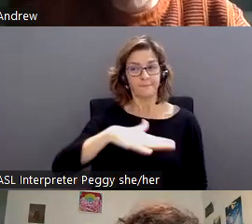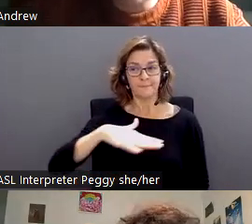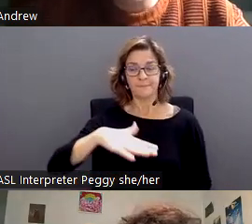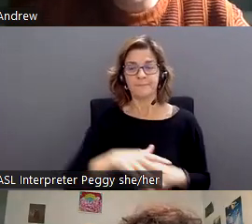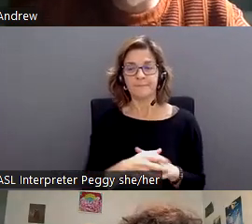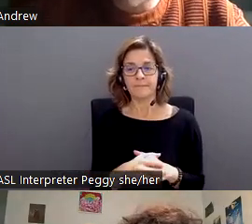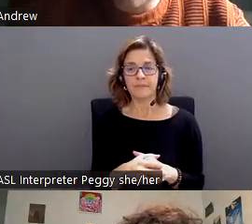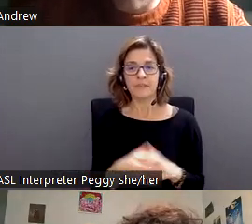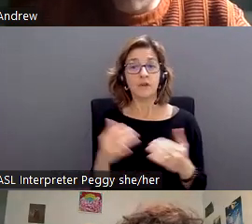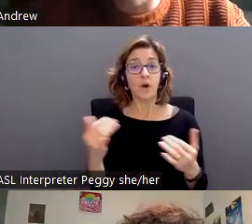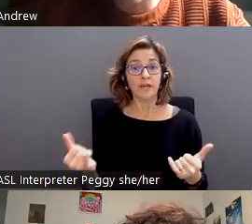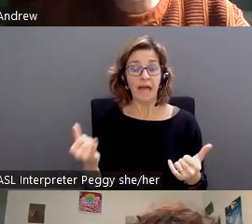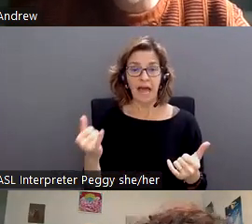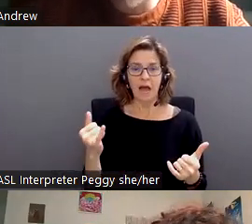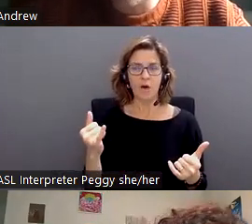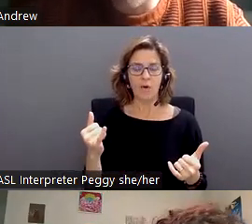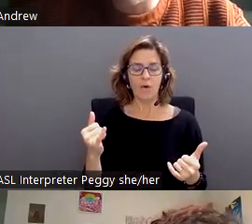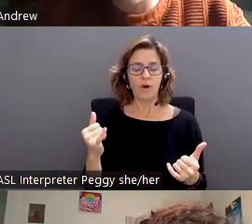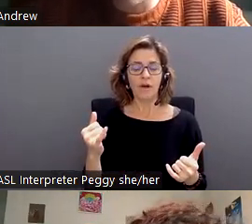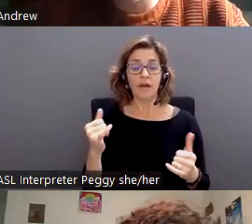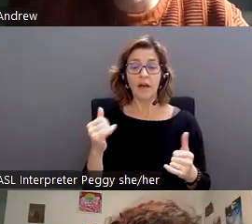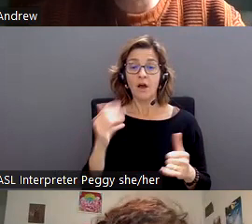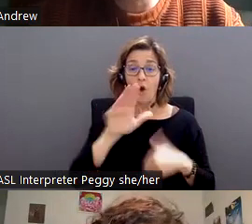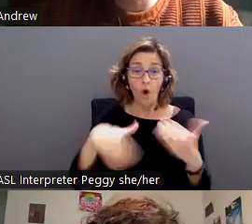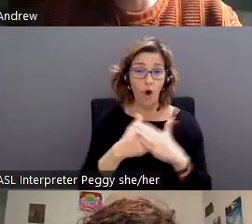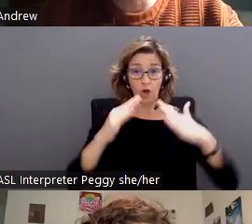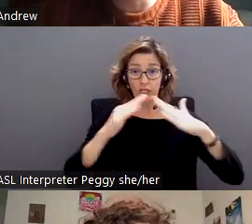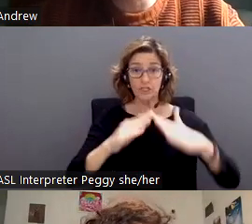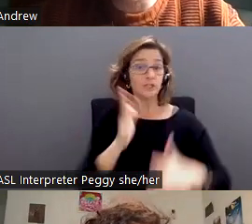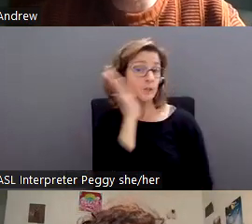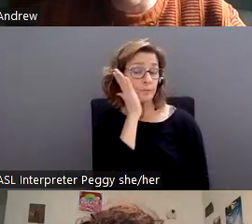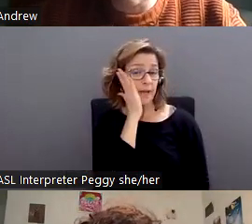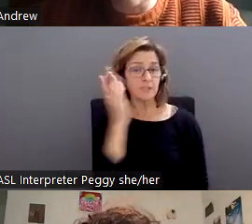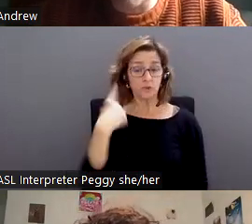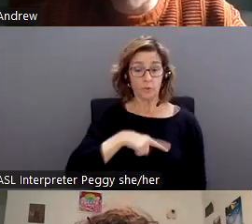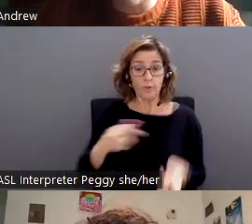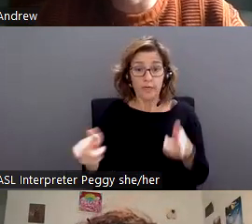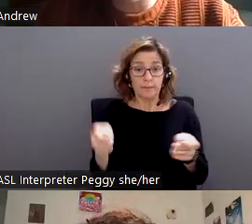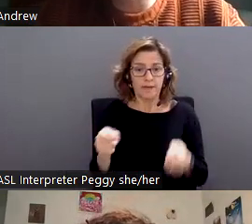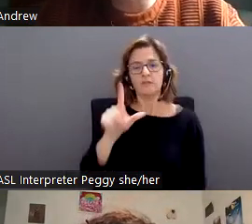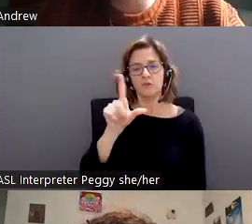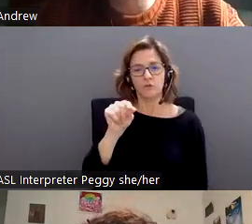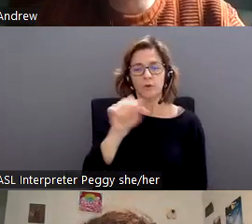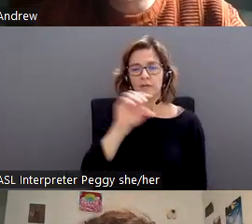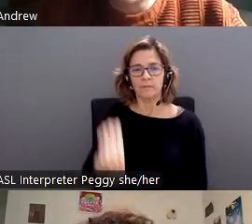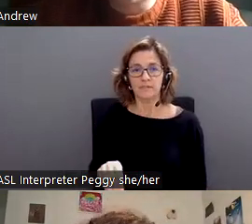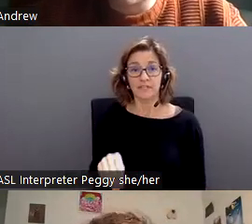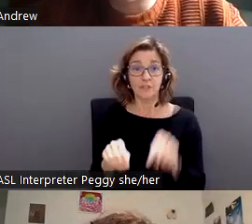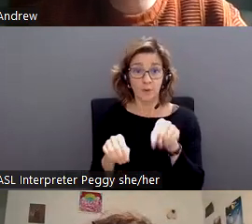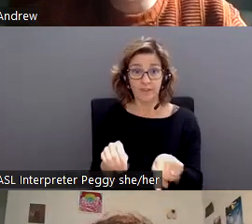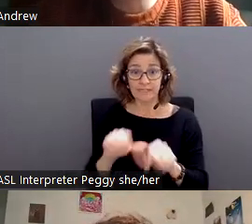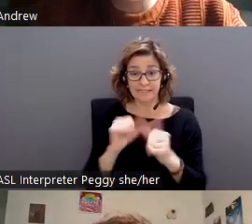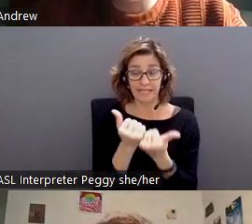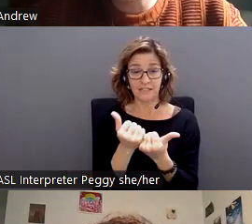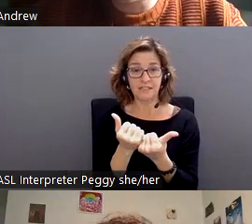managing 20% of all shelter beds in the city. So it's a really large agency with a large